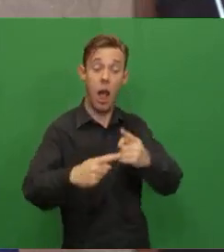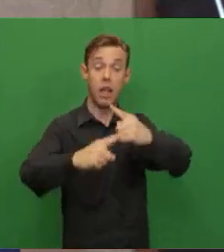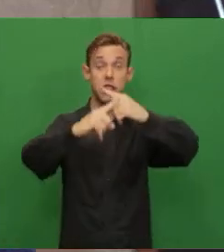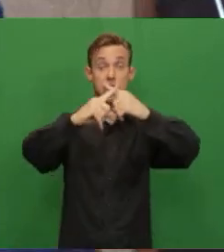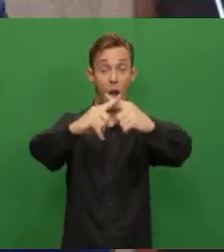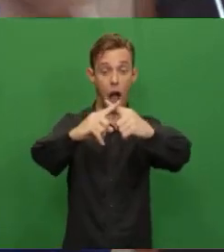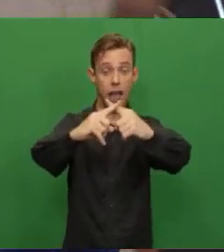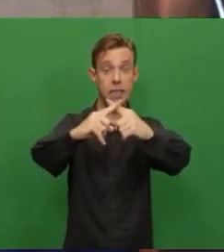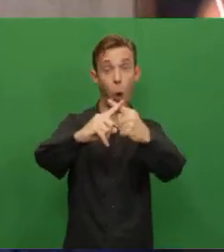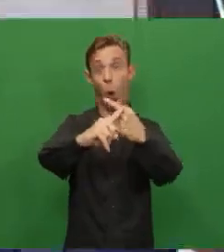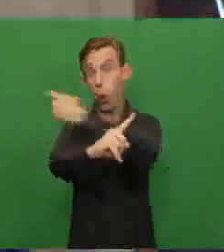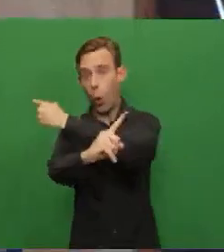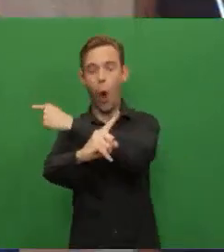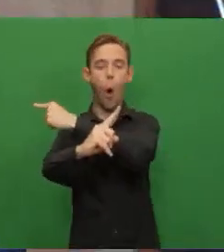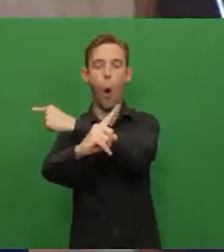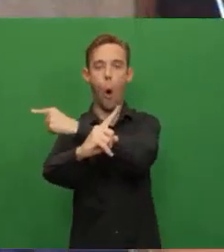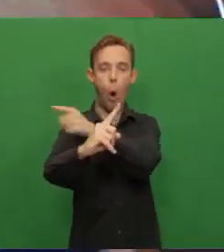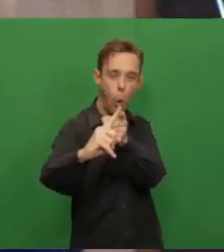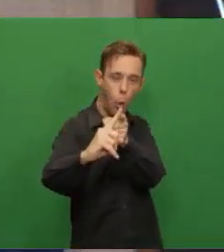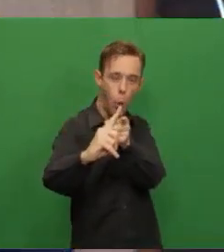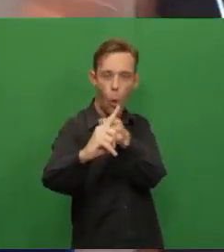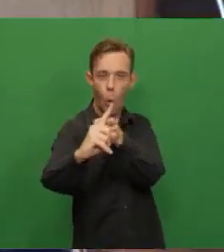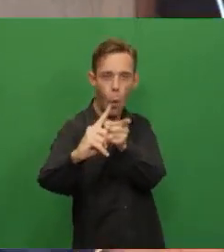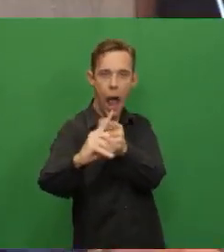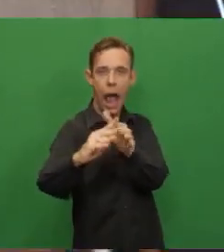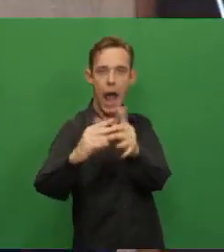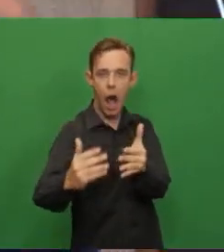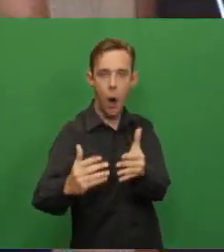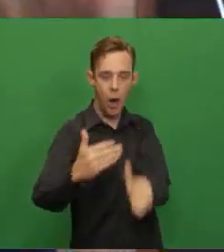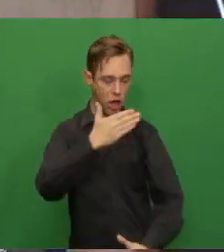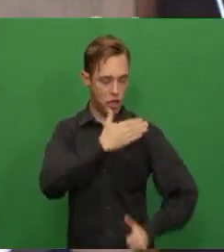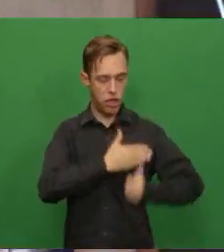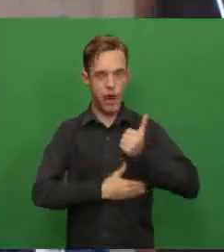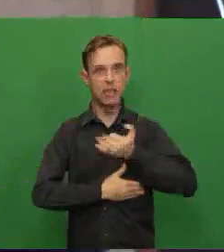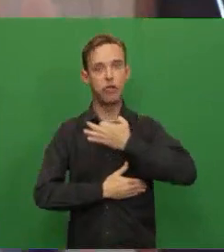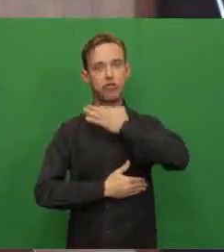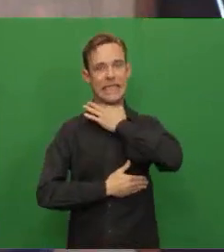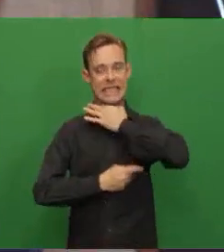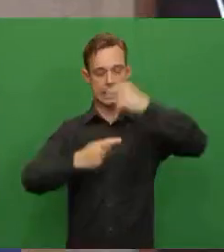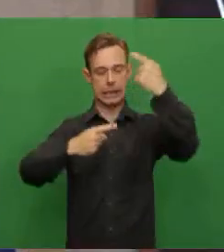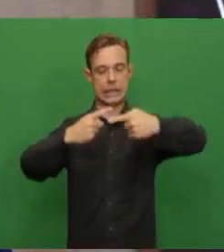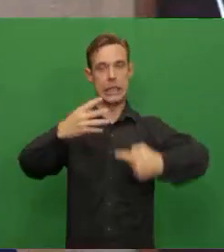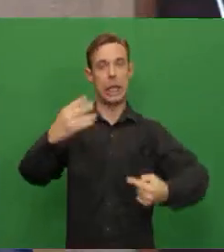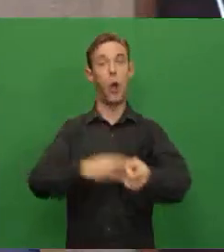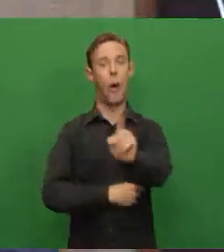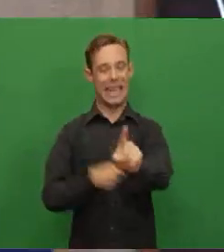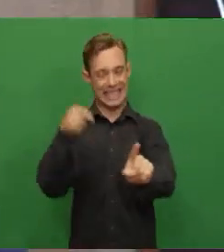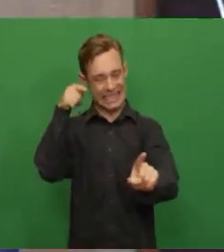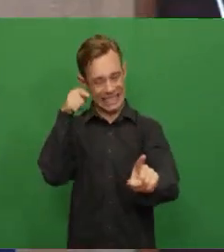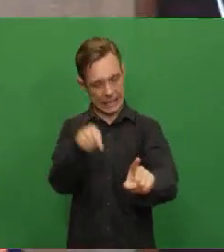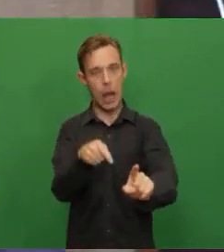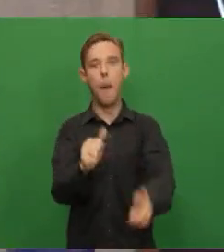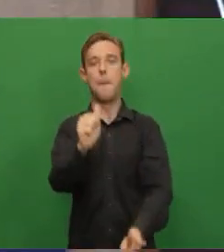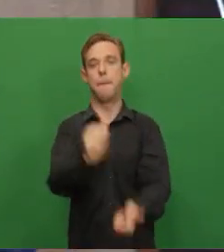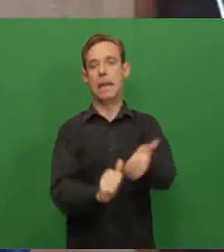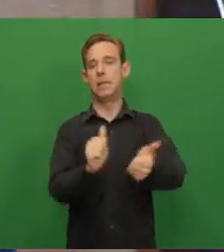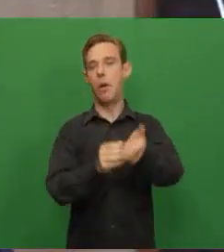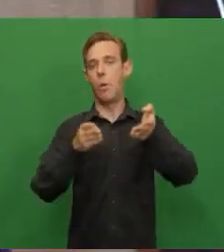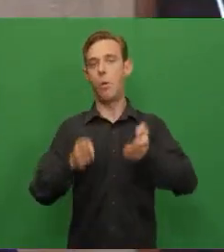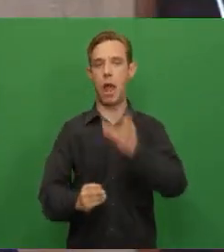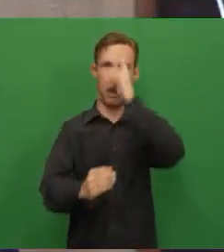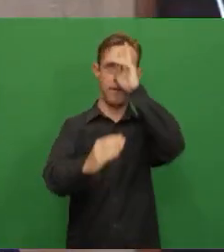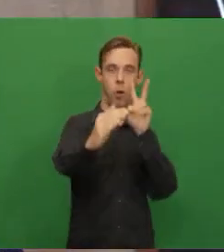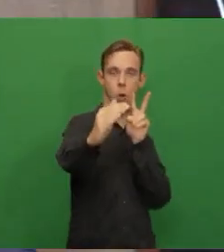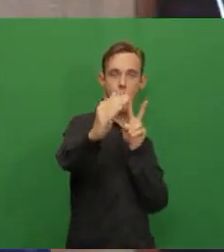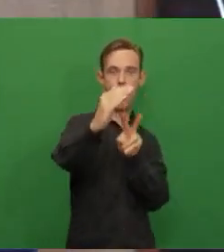be within the target, and what the risks are to that. And that had proved to be more useful from a